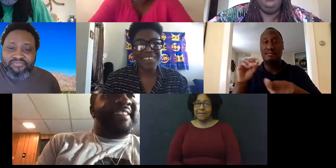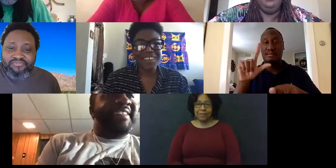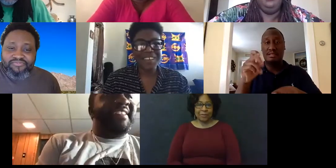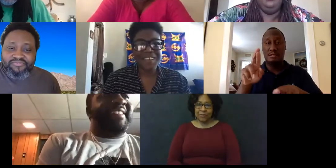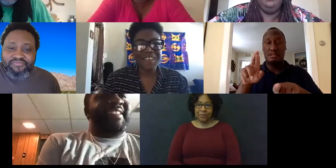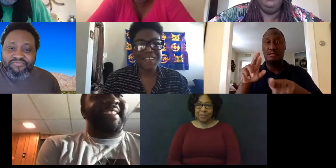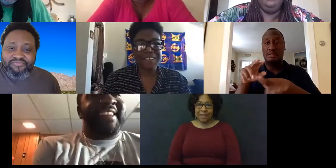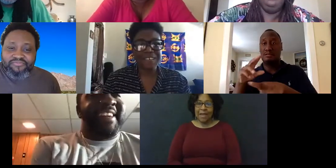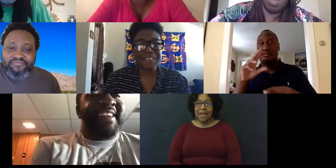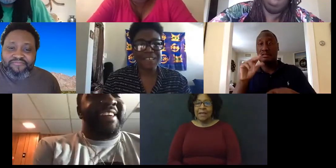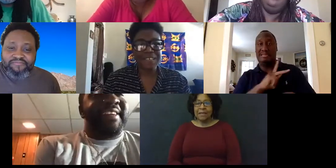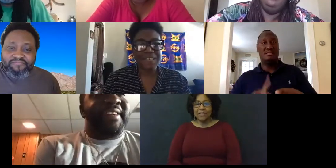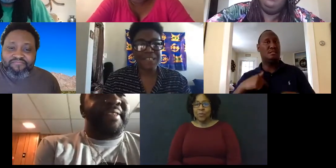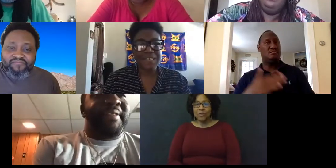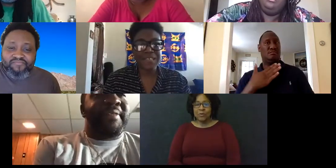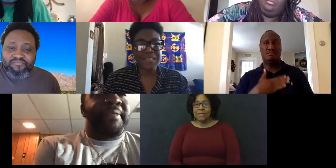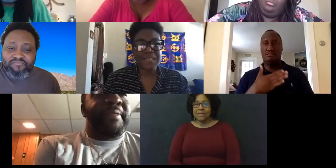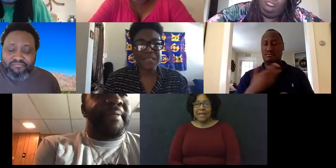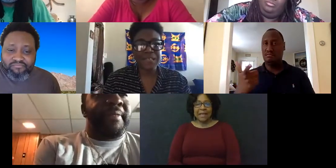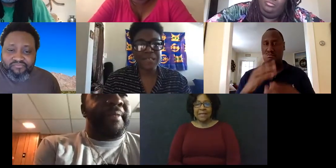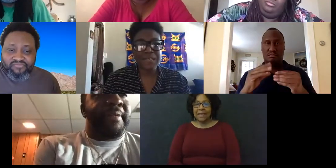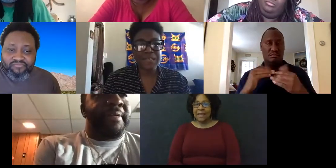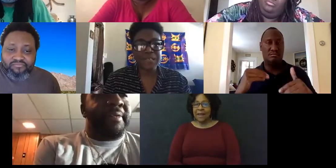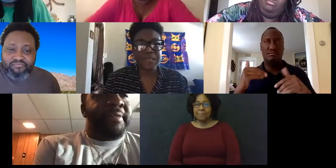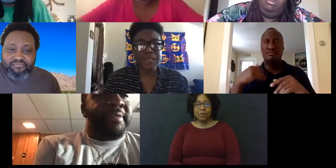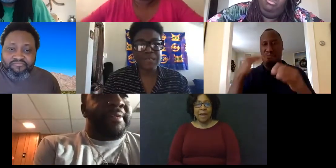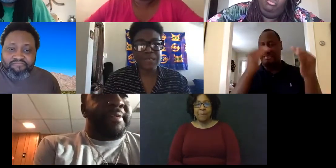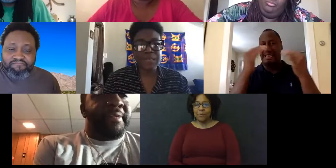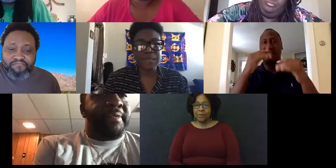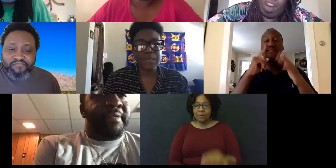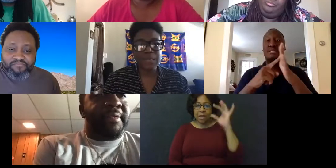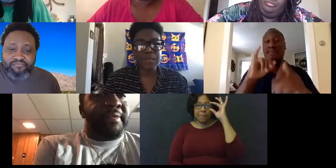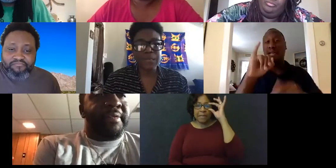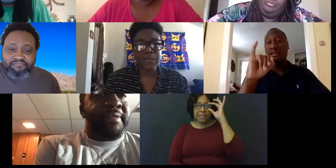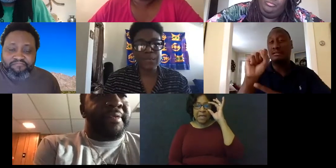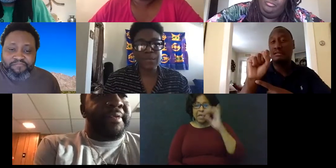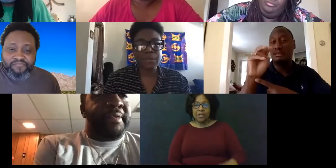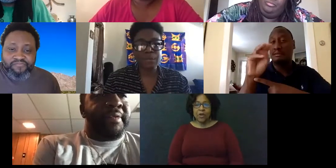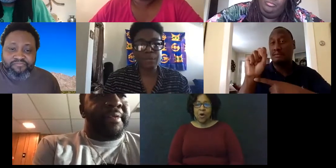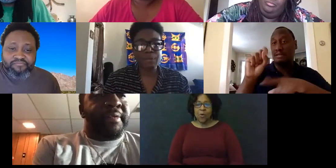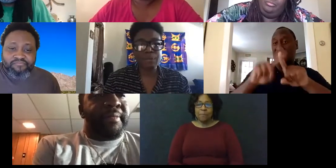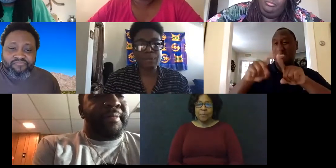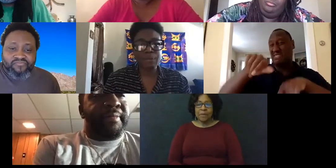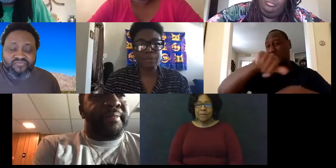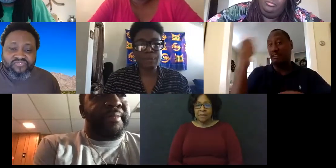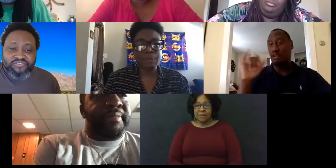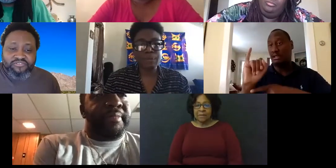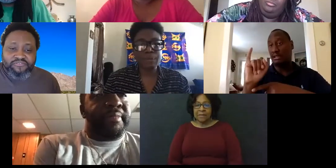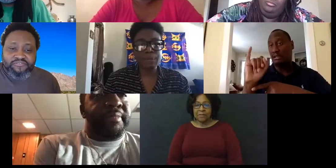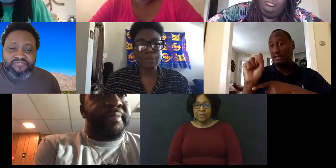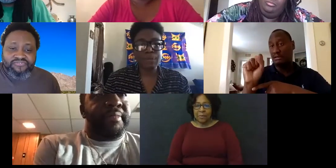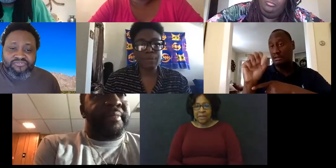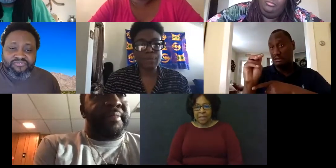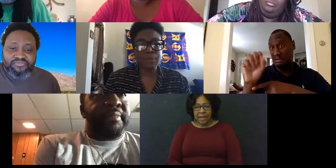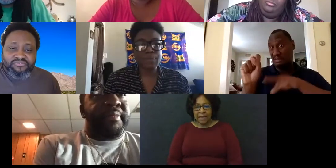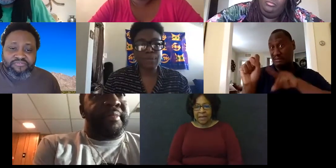is interesting. Lester, what you just said, and King, I'm so happy you made those comments. You know, there